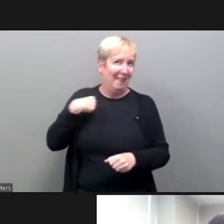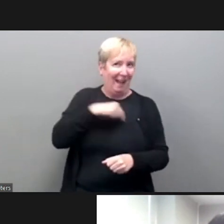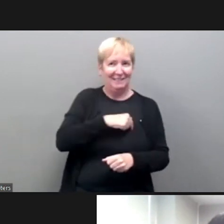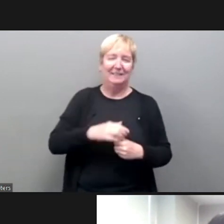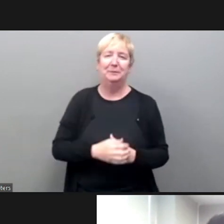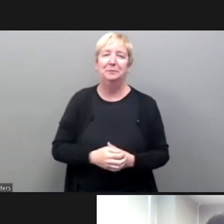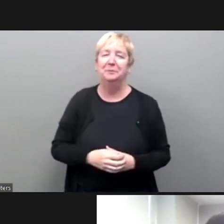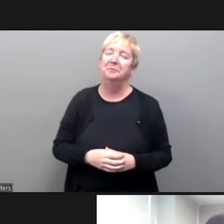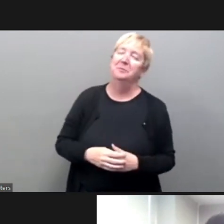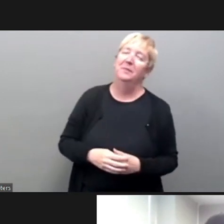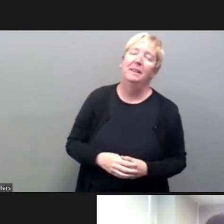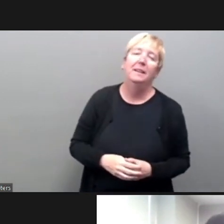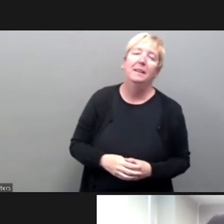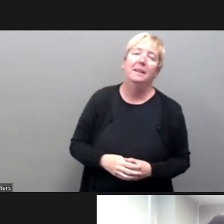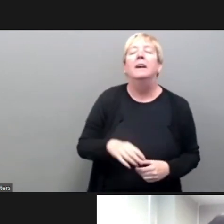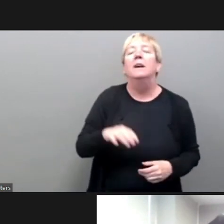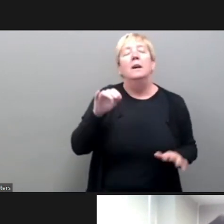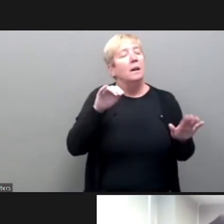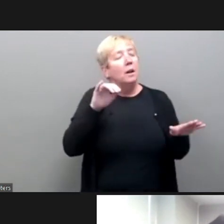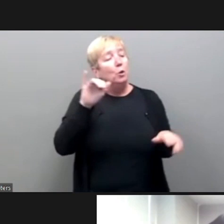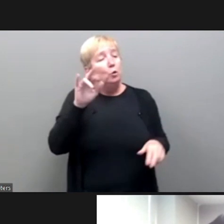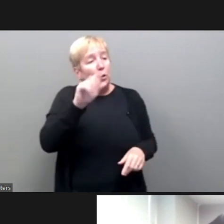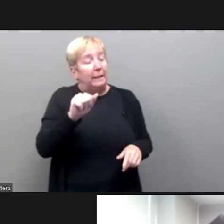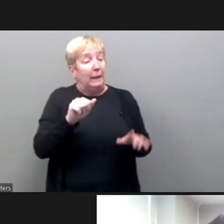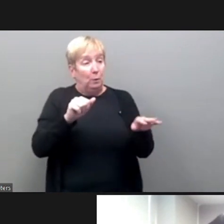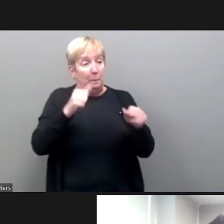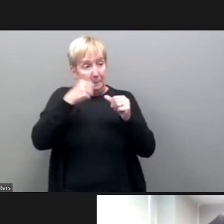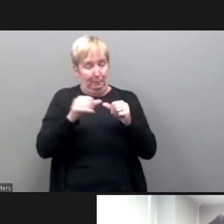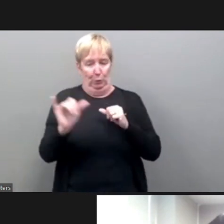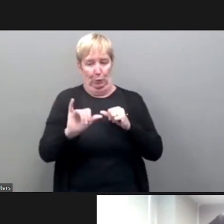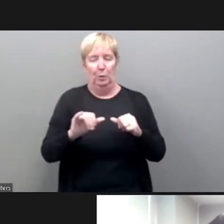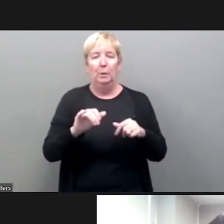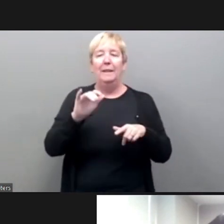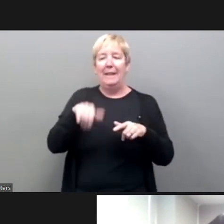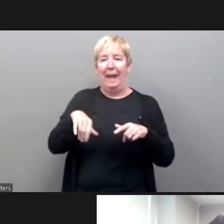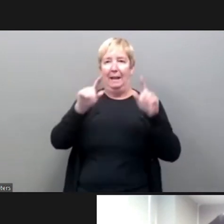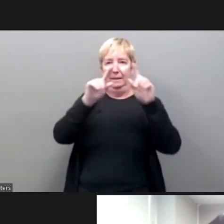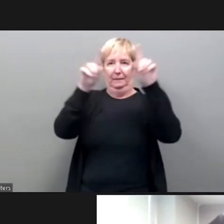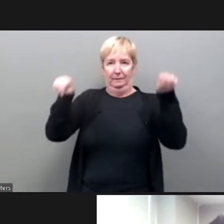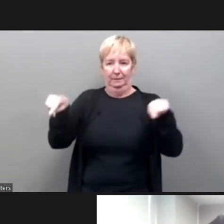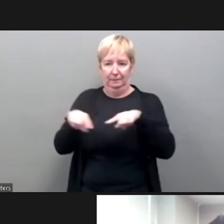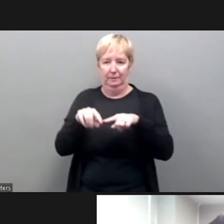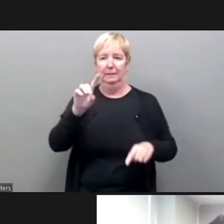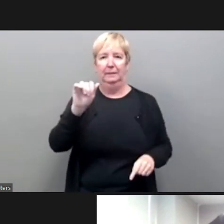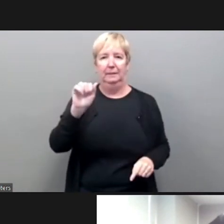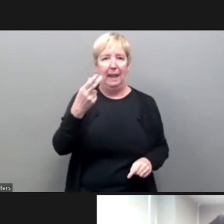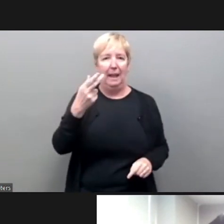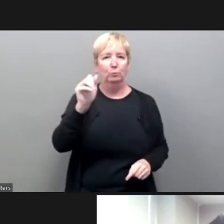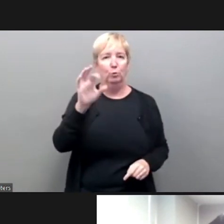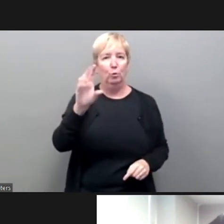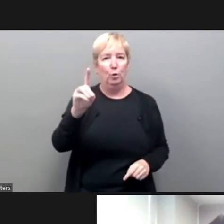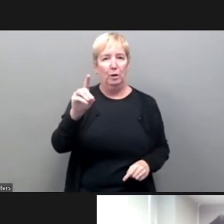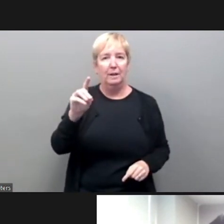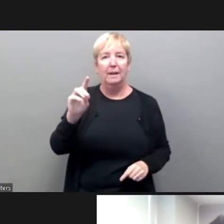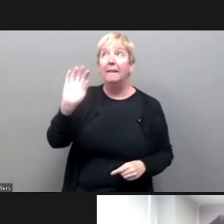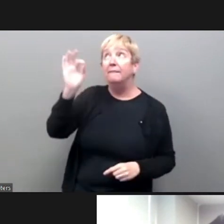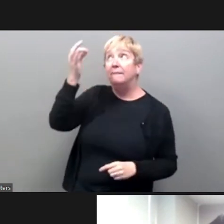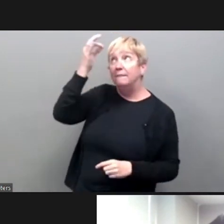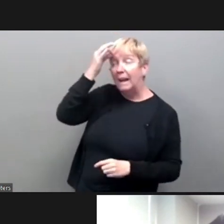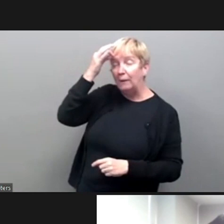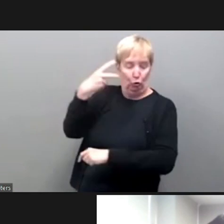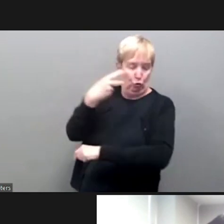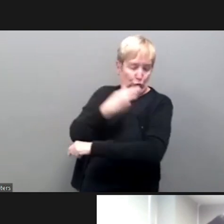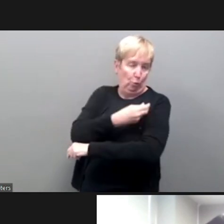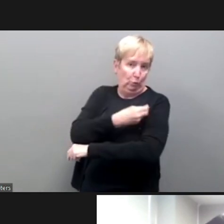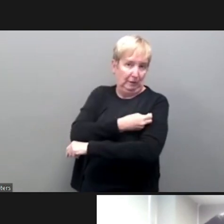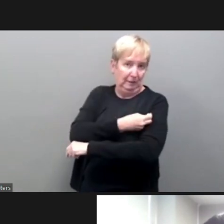Yeah, the other thing, Julia, is if you look at the dashboard, you'll see that the federal doses is really what we're